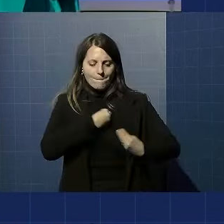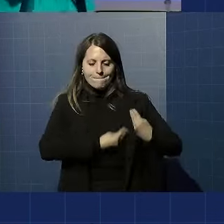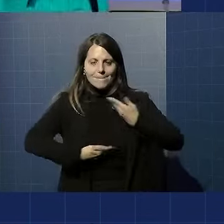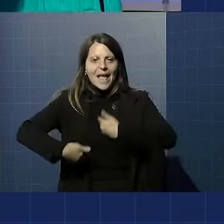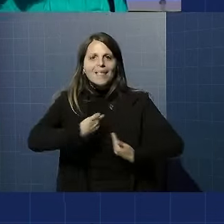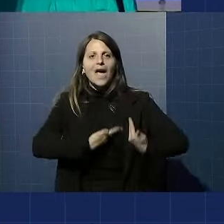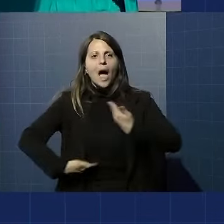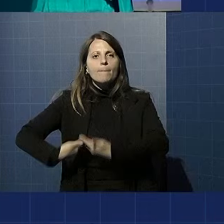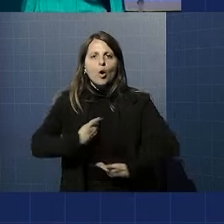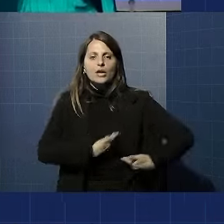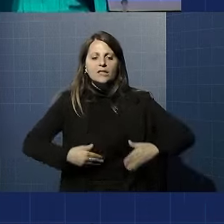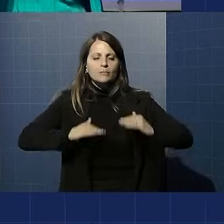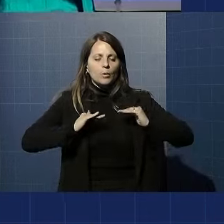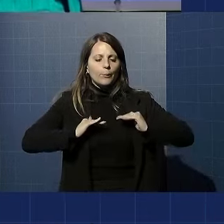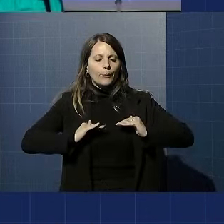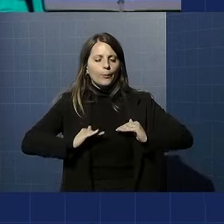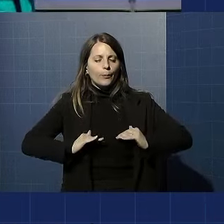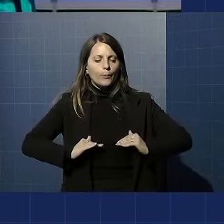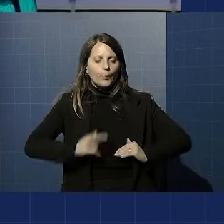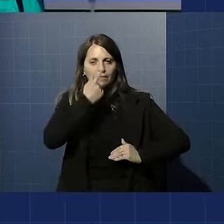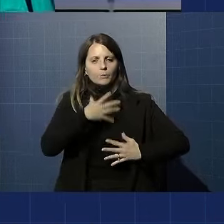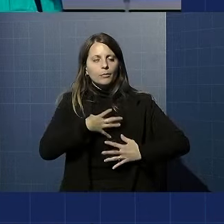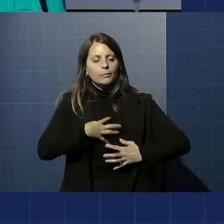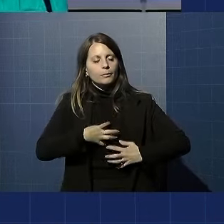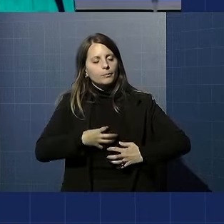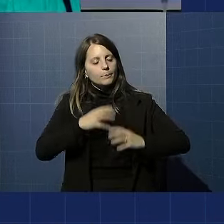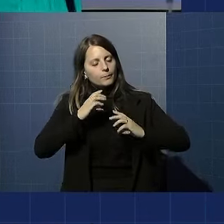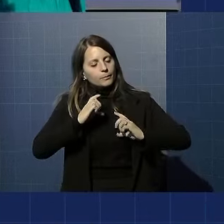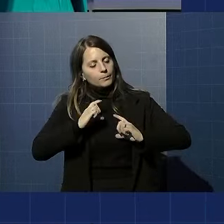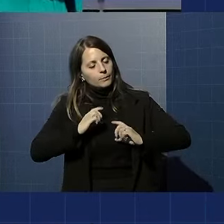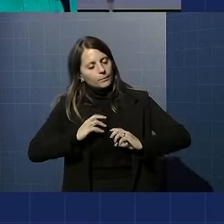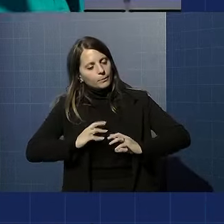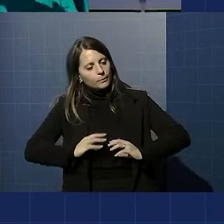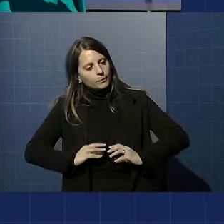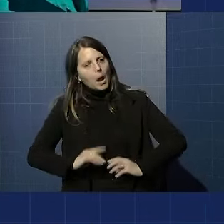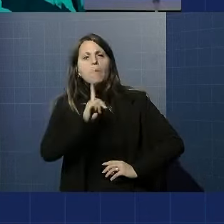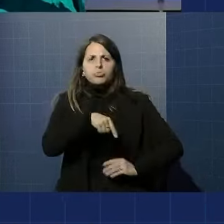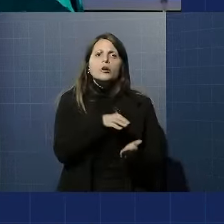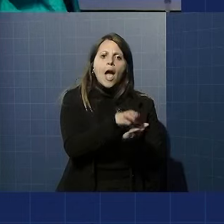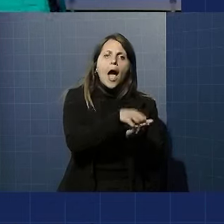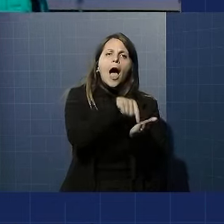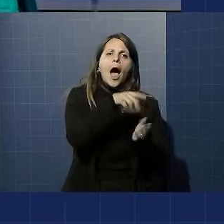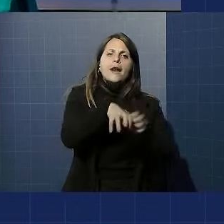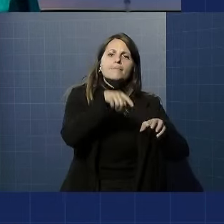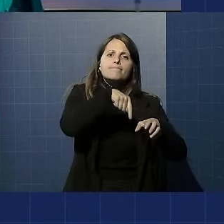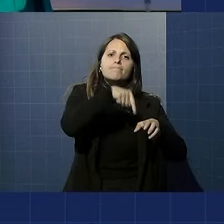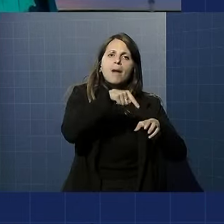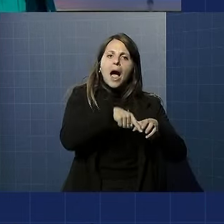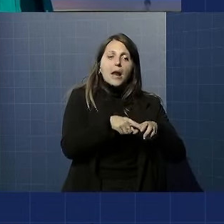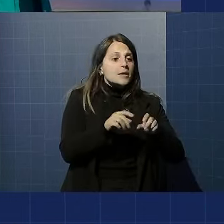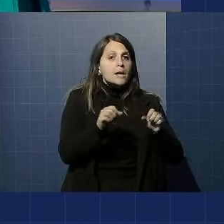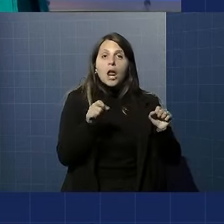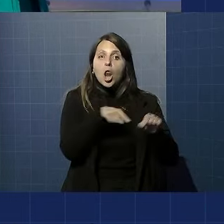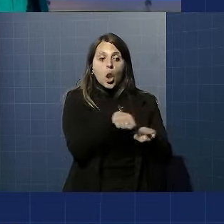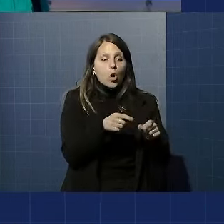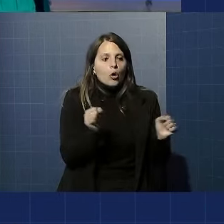that don't naturally hibernate. For example, rats, they don't naturally hibernate. Squirrels, for example, they do. And we know that we can